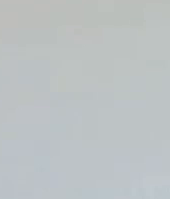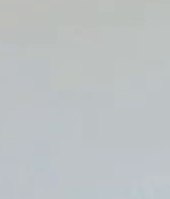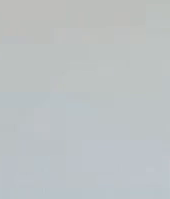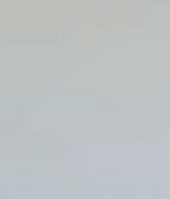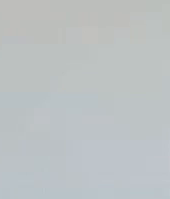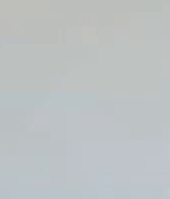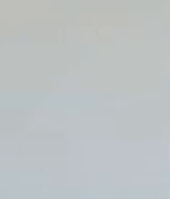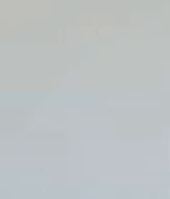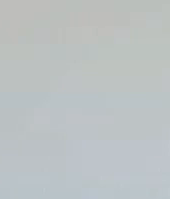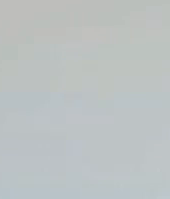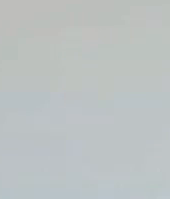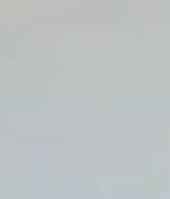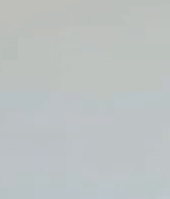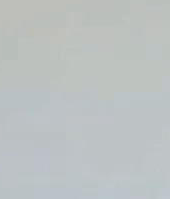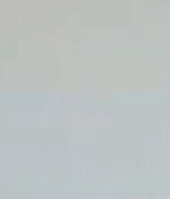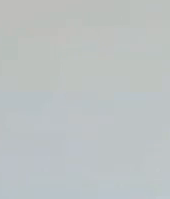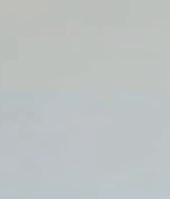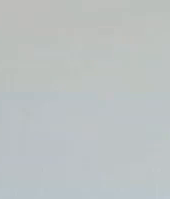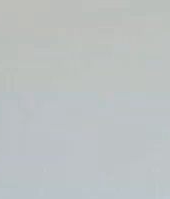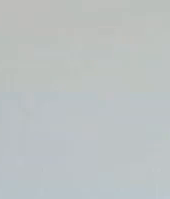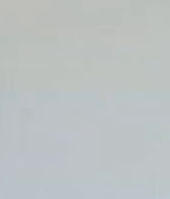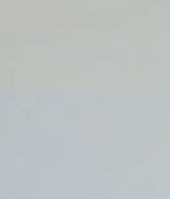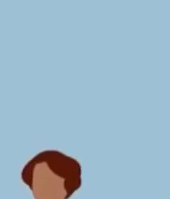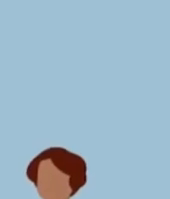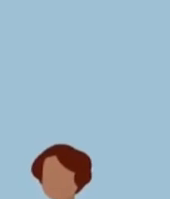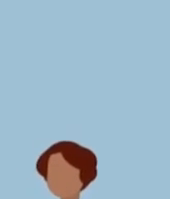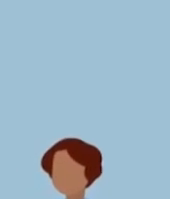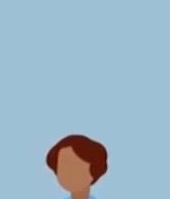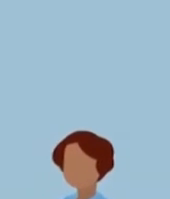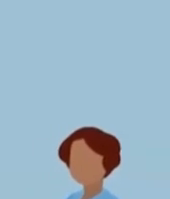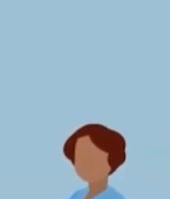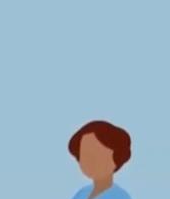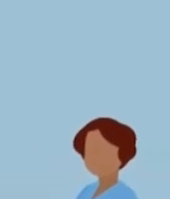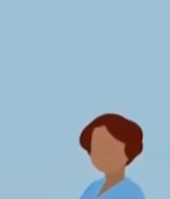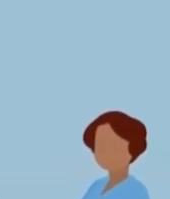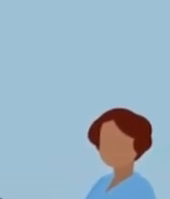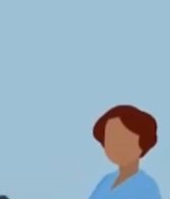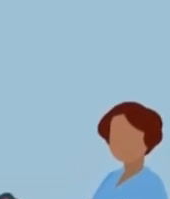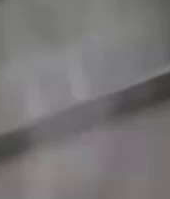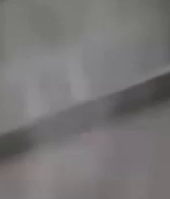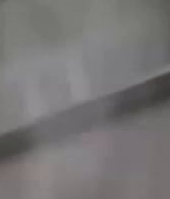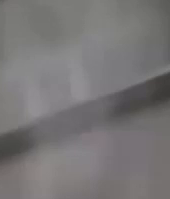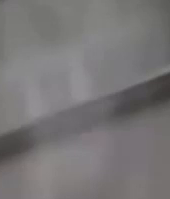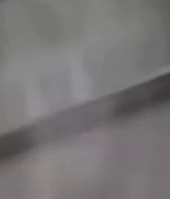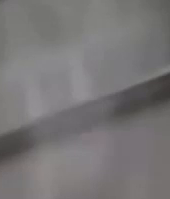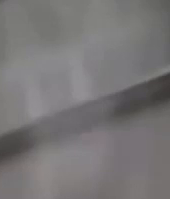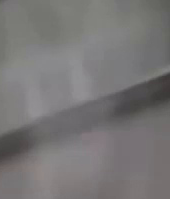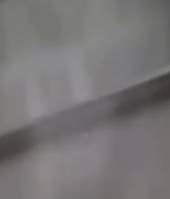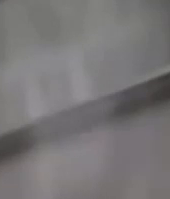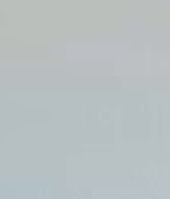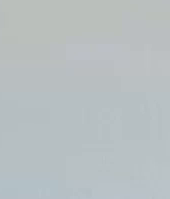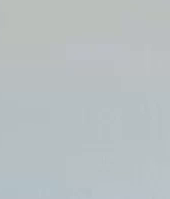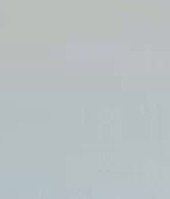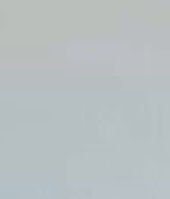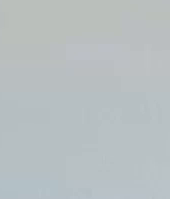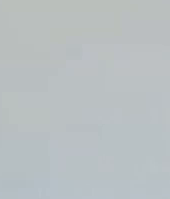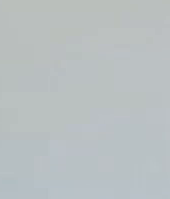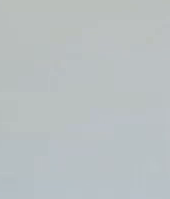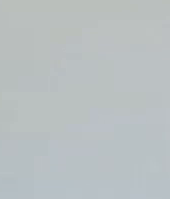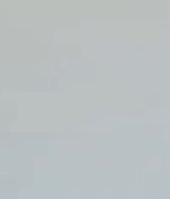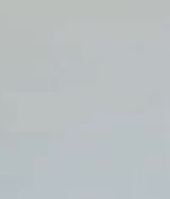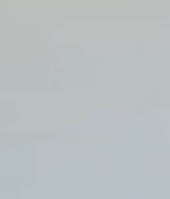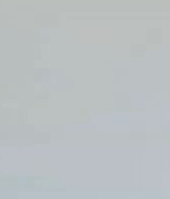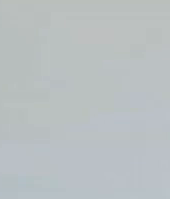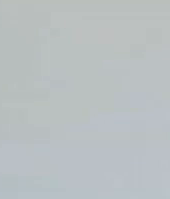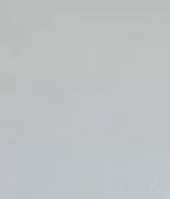masks only work in combination with measures we already have in place, like social distancing and proper hand washing hygiene. By practicing